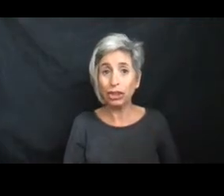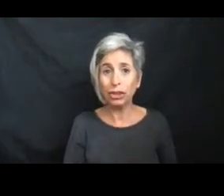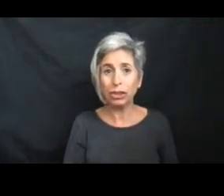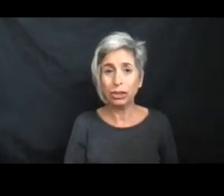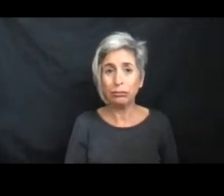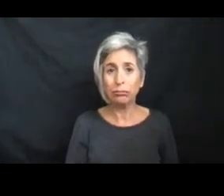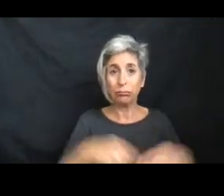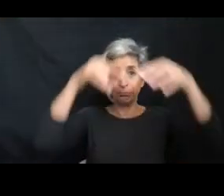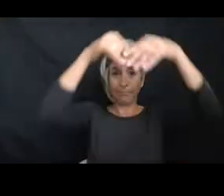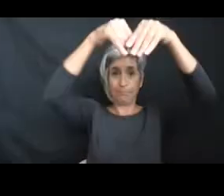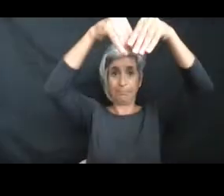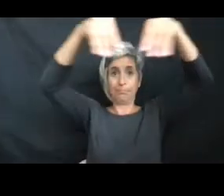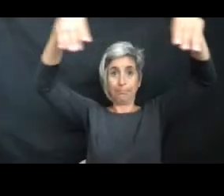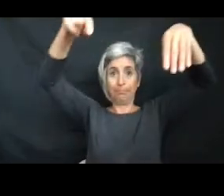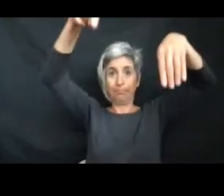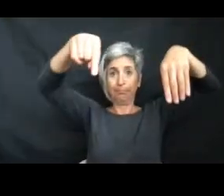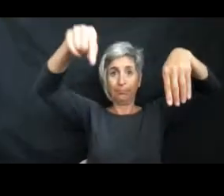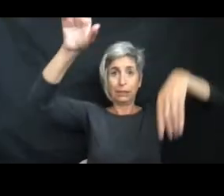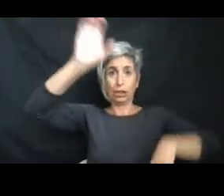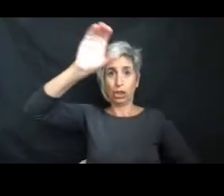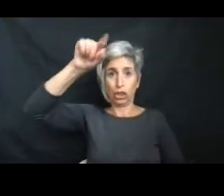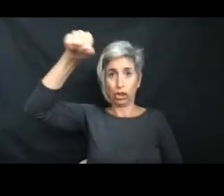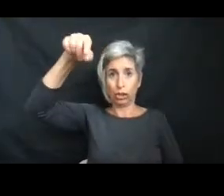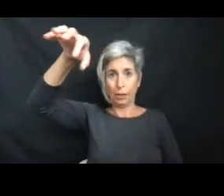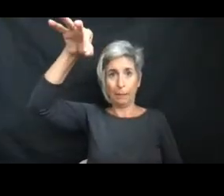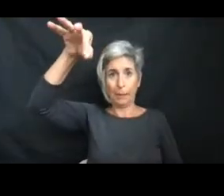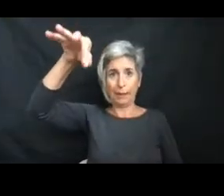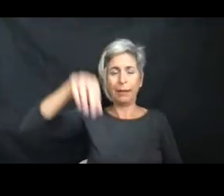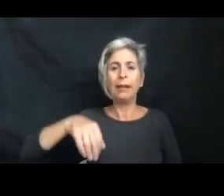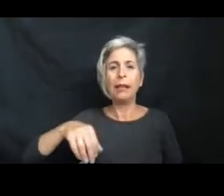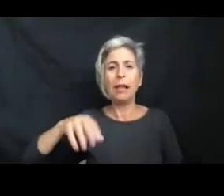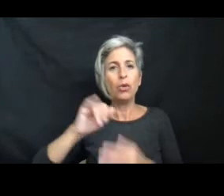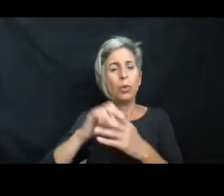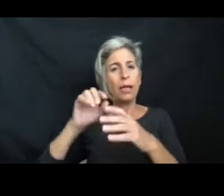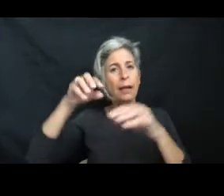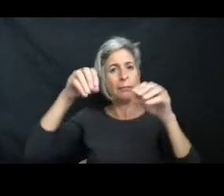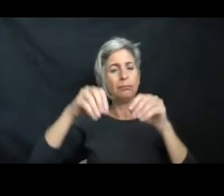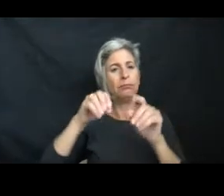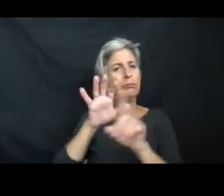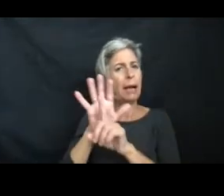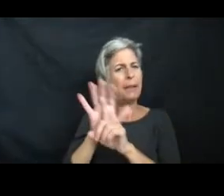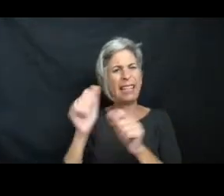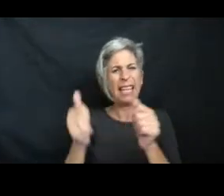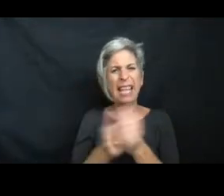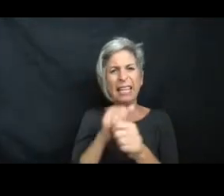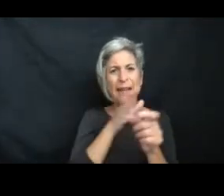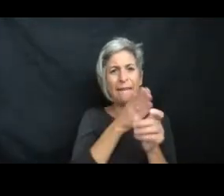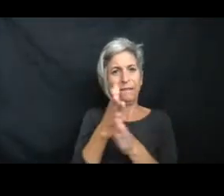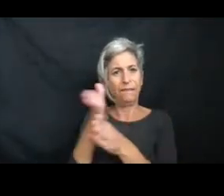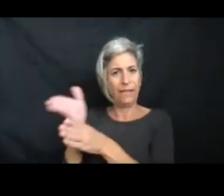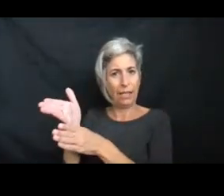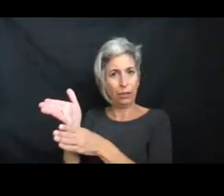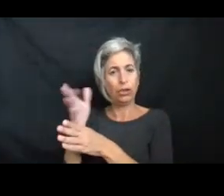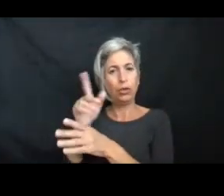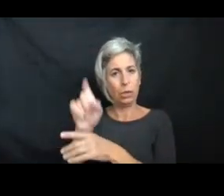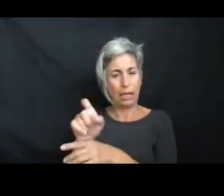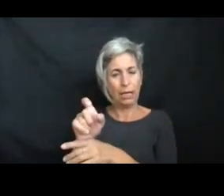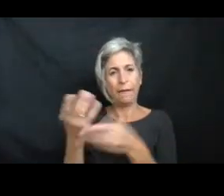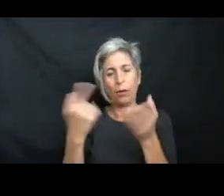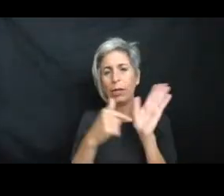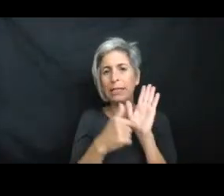like I mentioned before, you can populate almost any of these fields to narrow down what you need. So for example, you can go into here